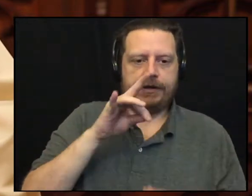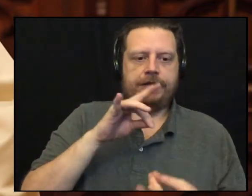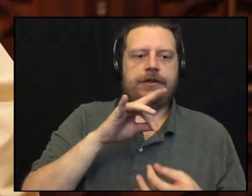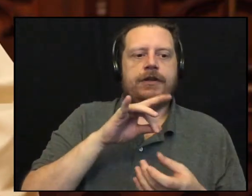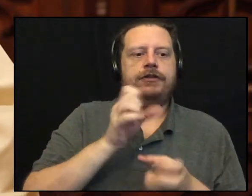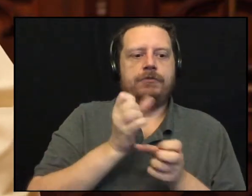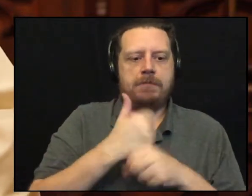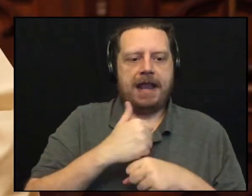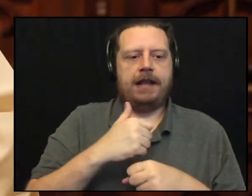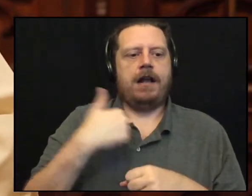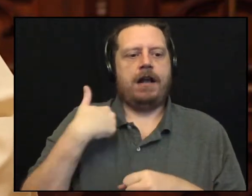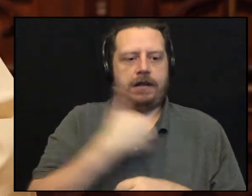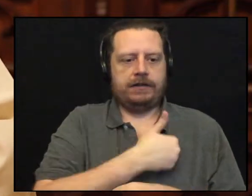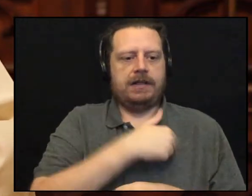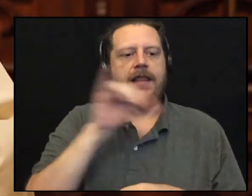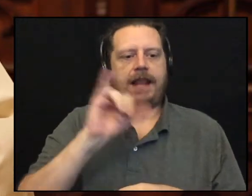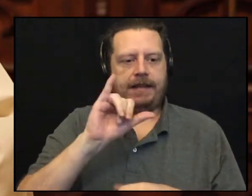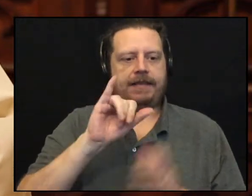Jesus Christ.